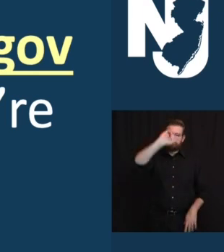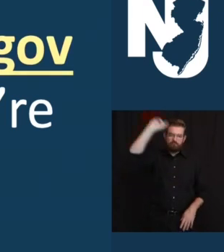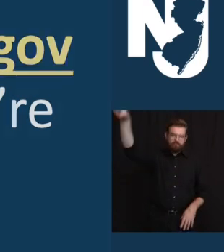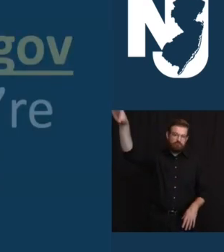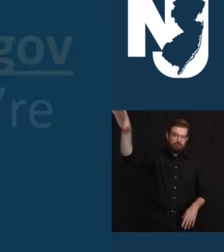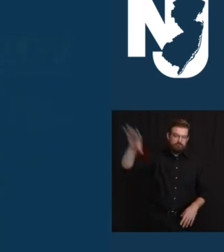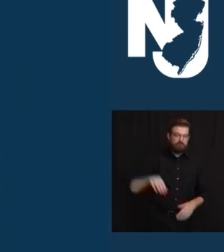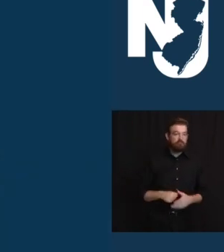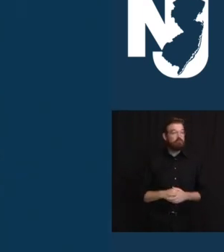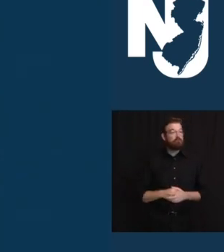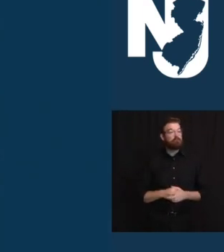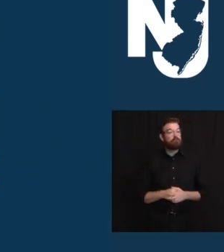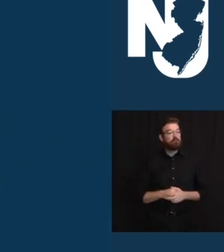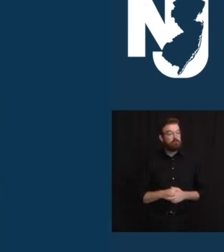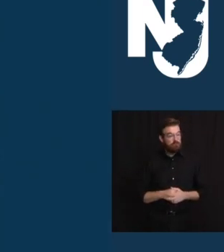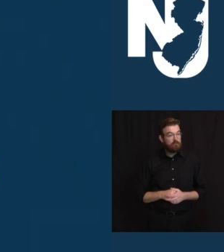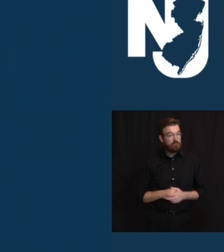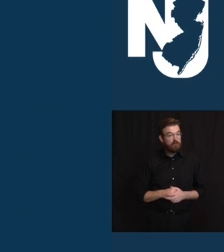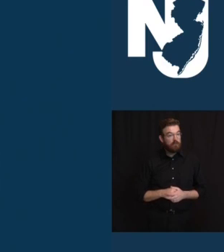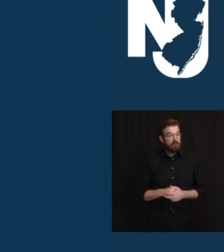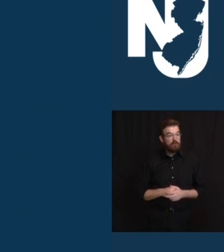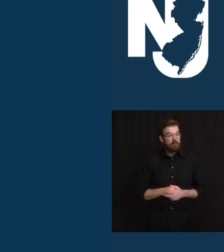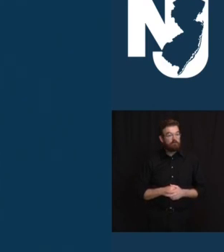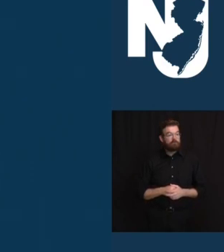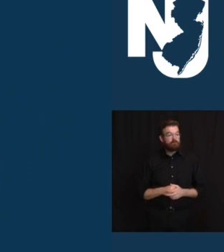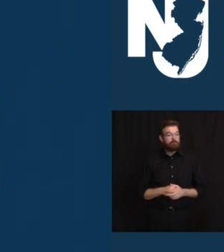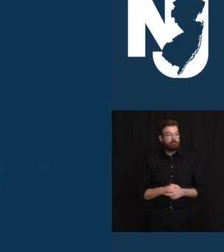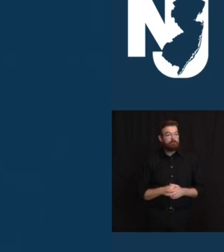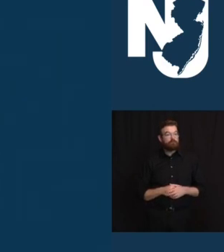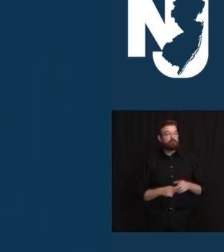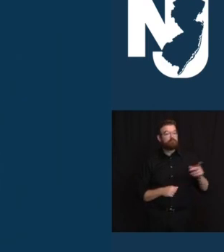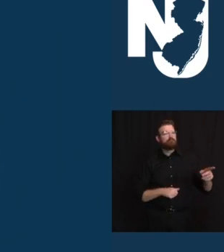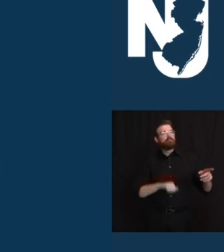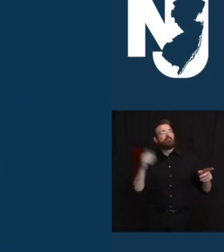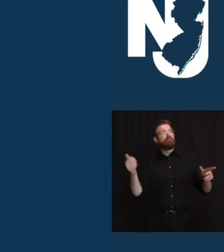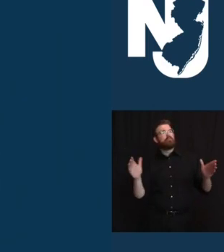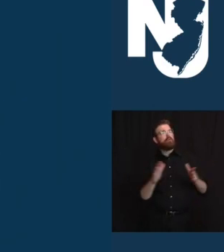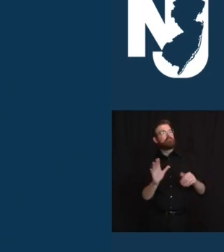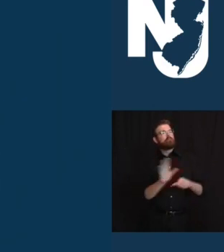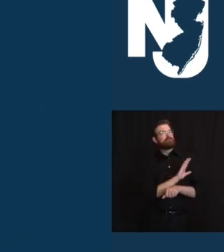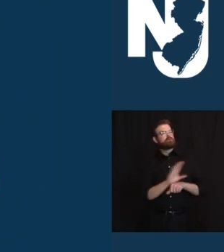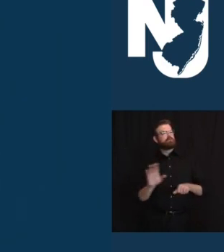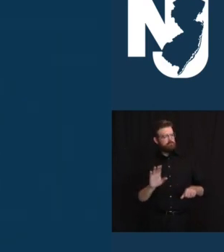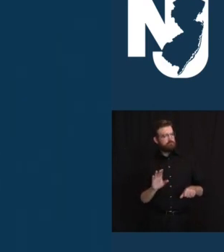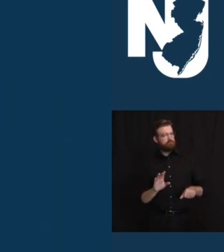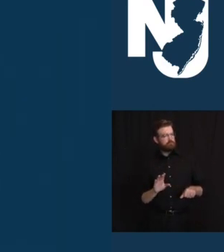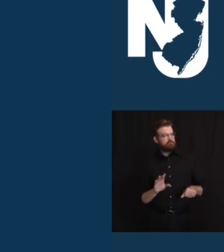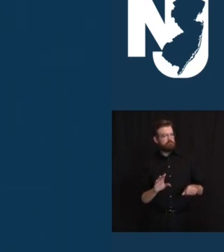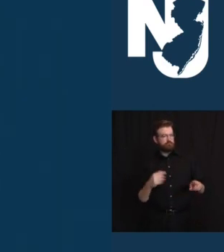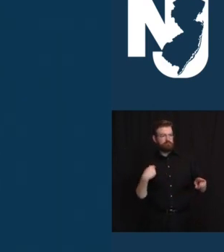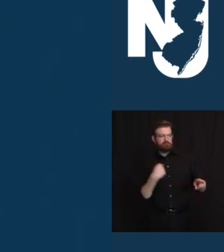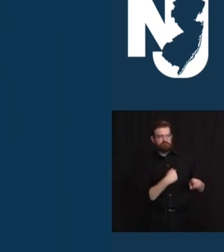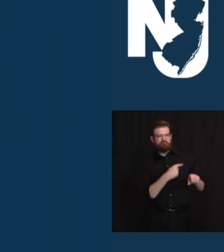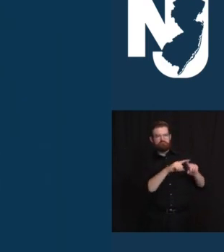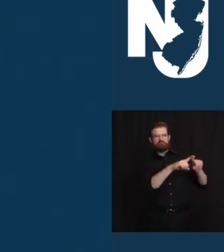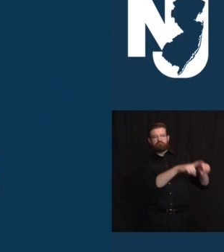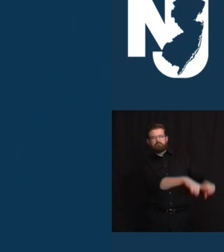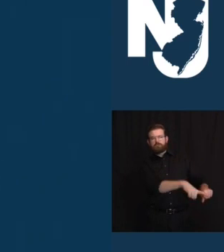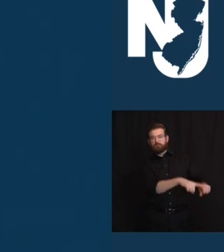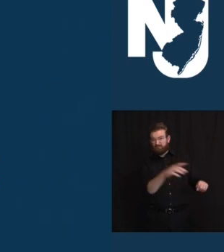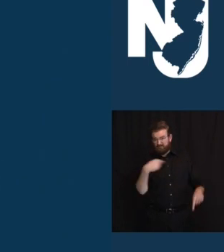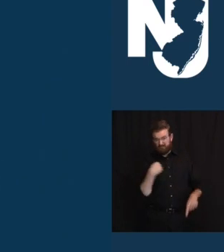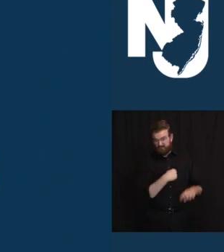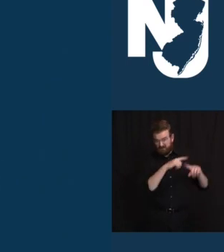Finally, for today, I'd like to give a shout out to another of the small businesses that we will be relying upon to make sure that our economic restart and